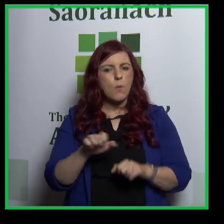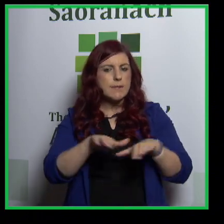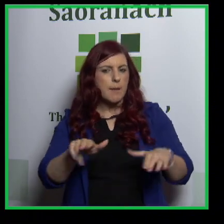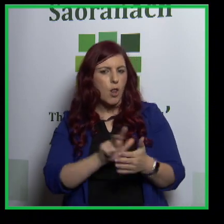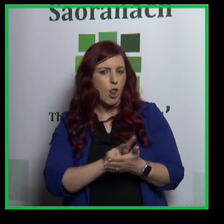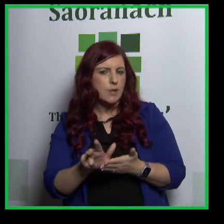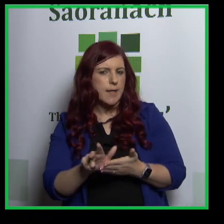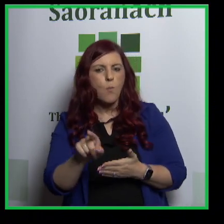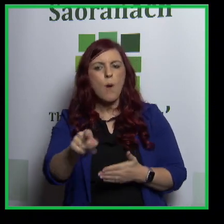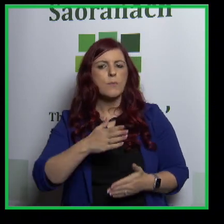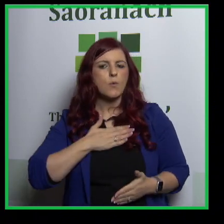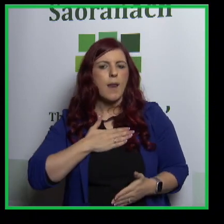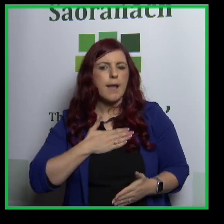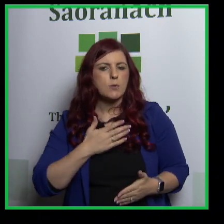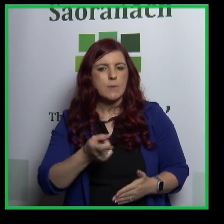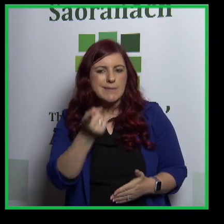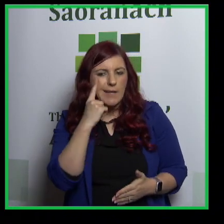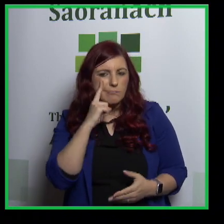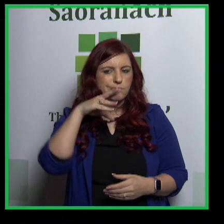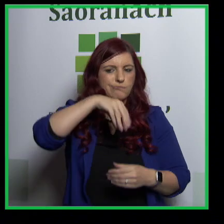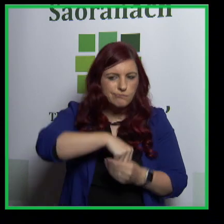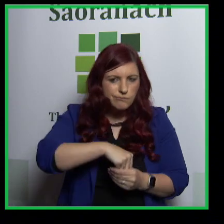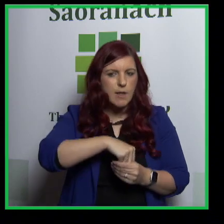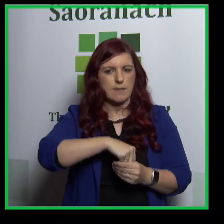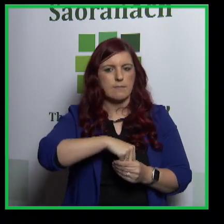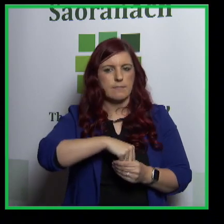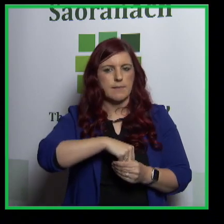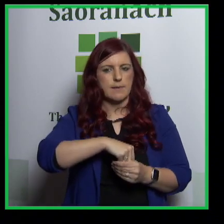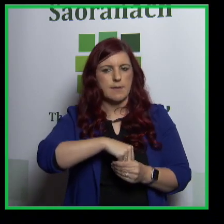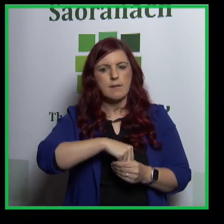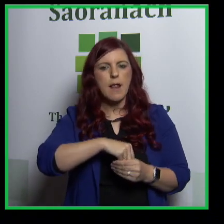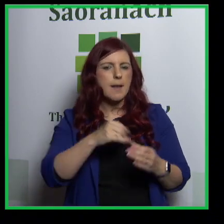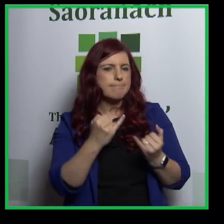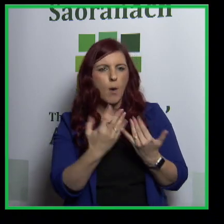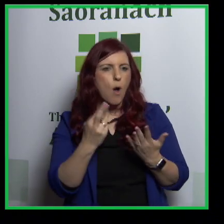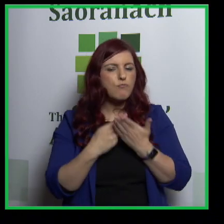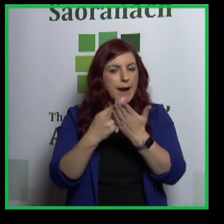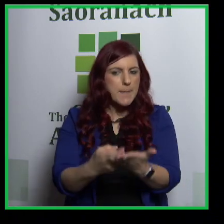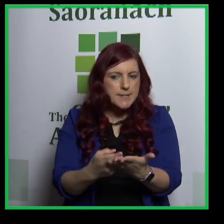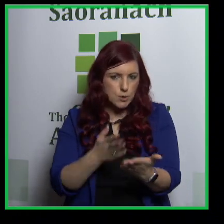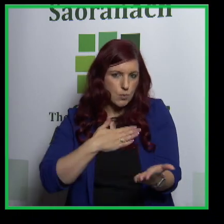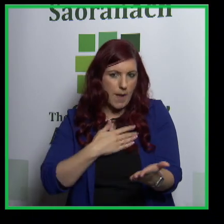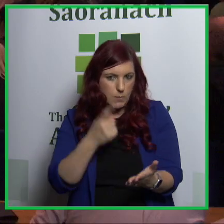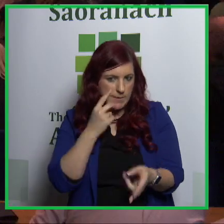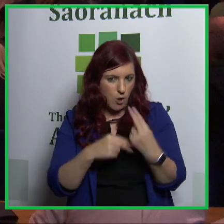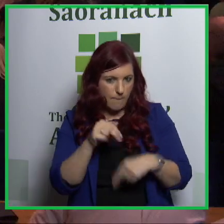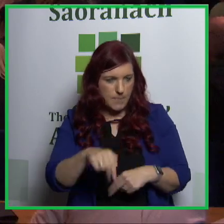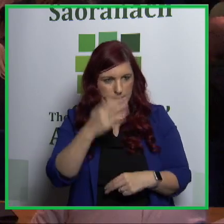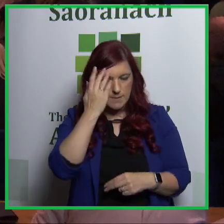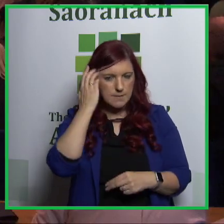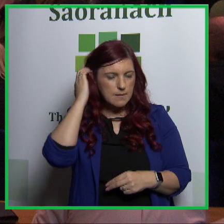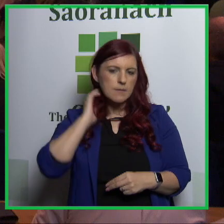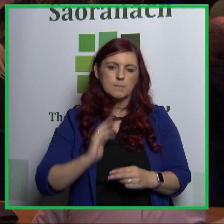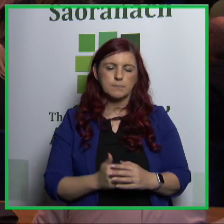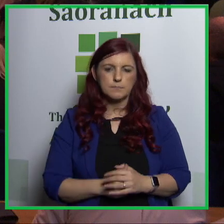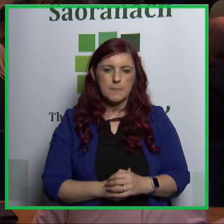you like to see the Assembly to take away, or what recommendations would you like to see taking shape? I'd say the lads